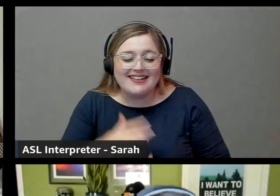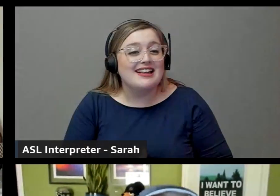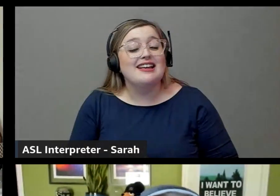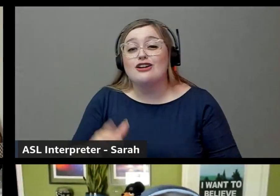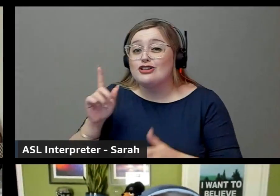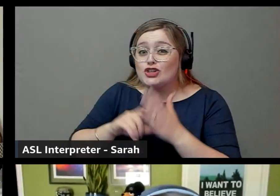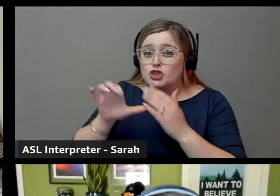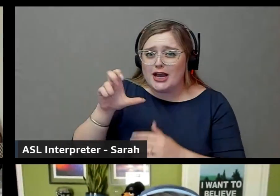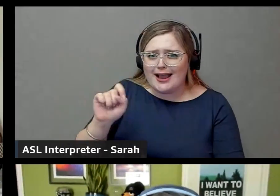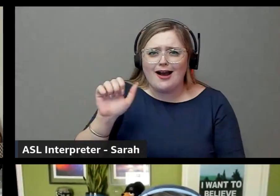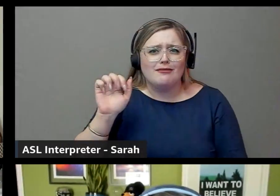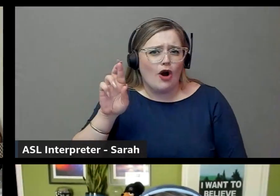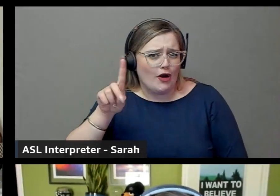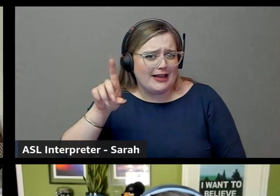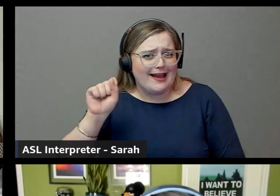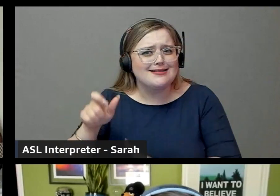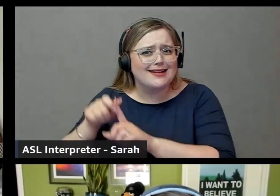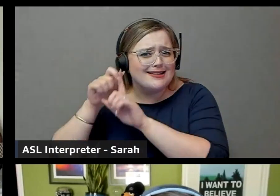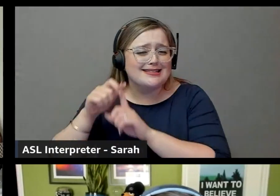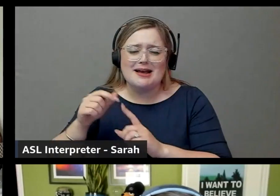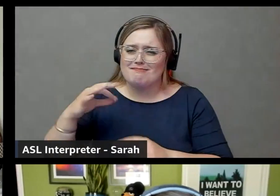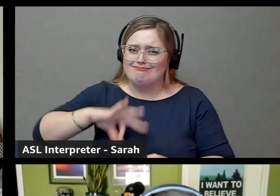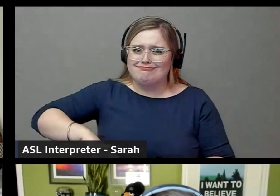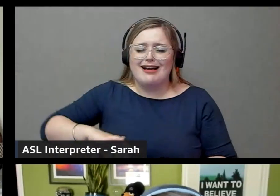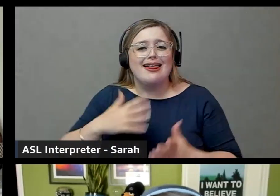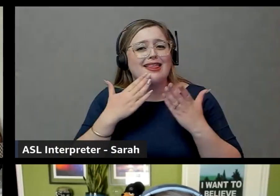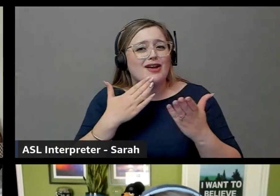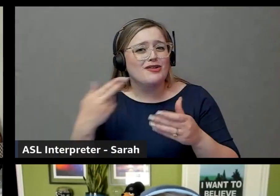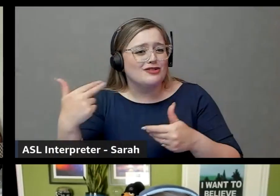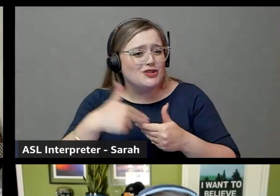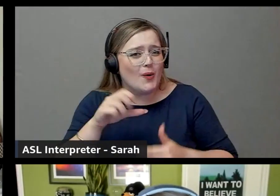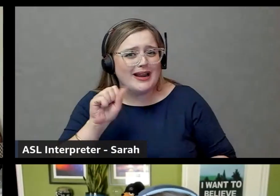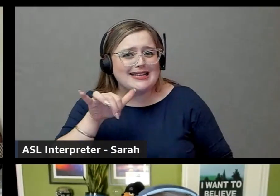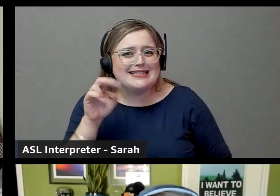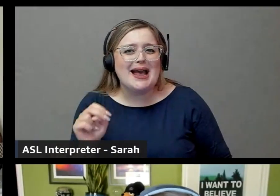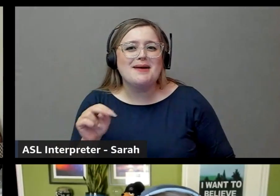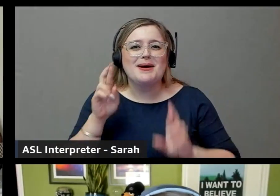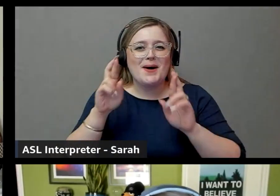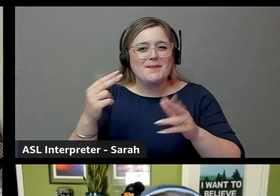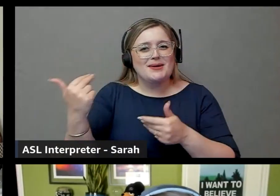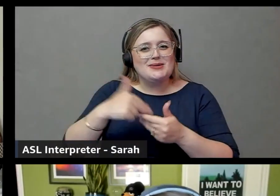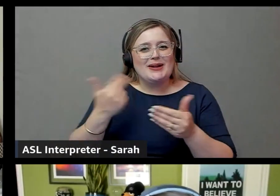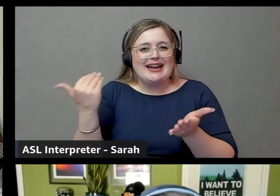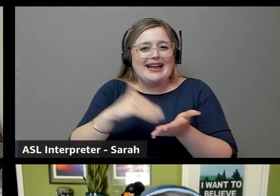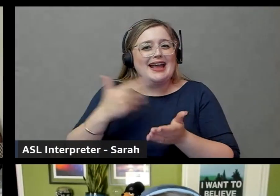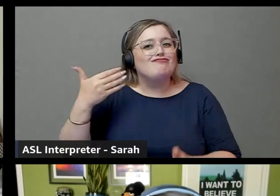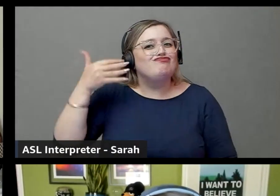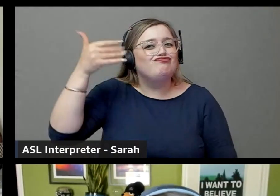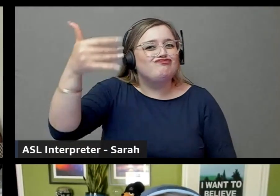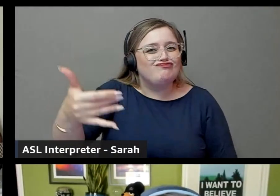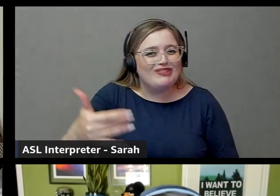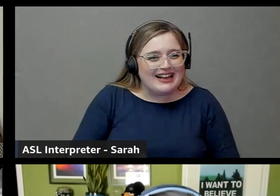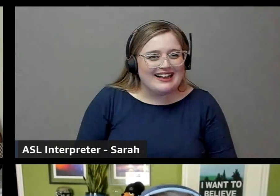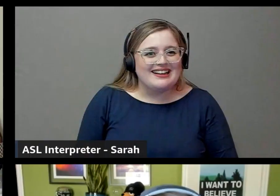That's very helpful. Thank you for joining us today, Simon. I hope you'll join us again sometime in the future,